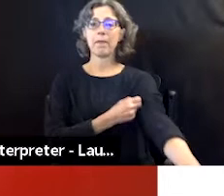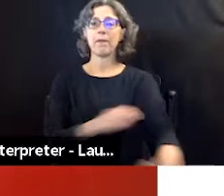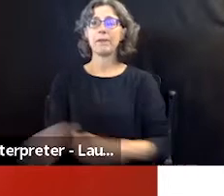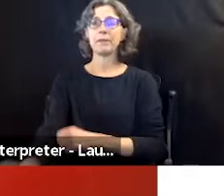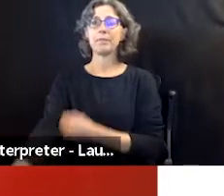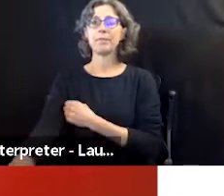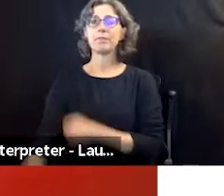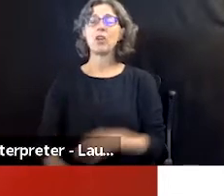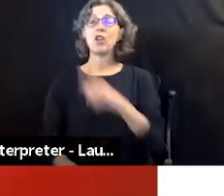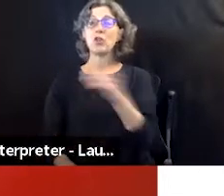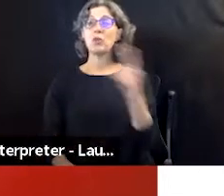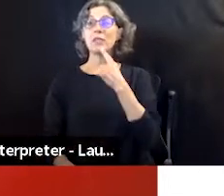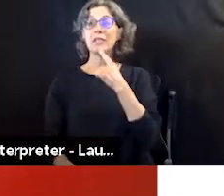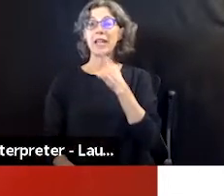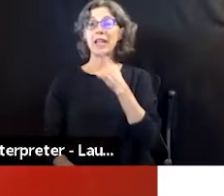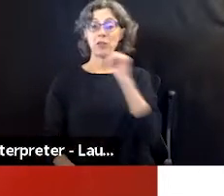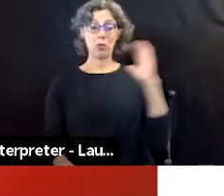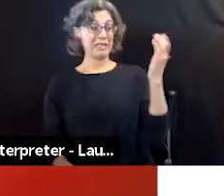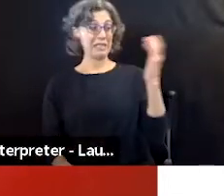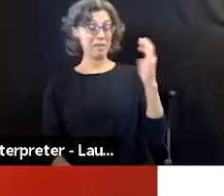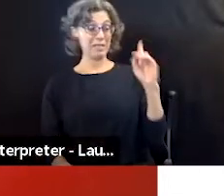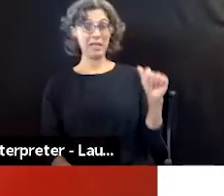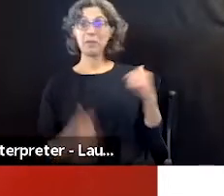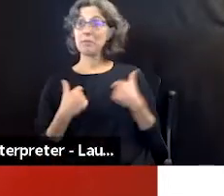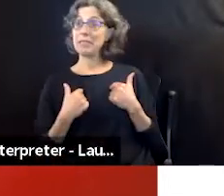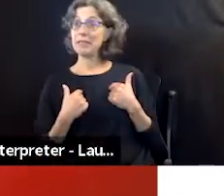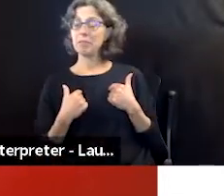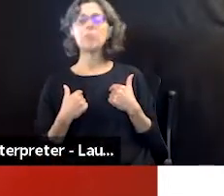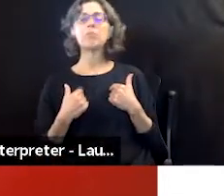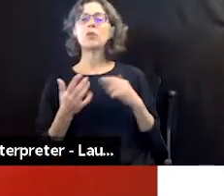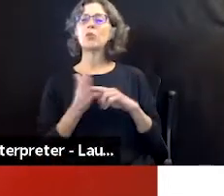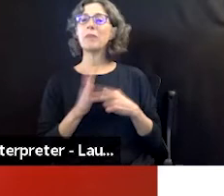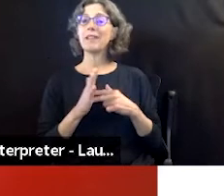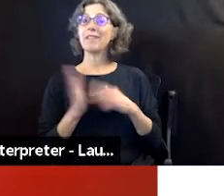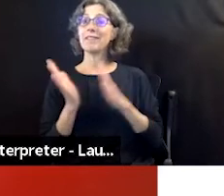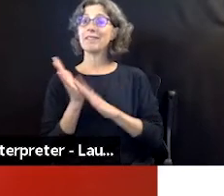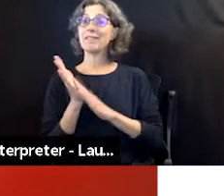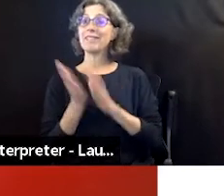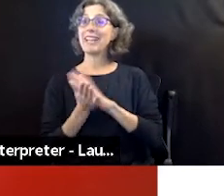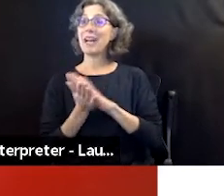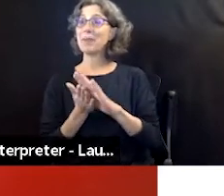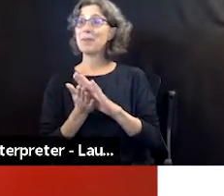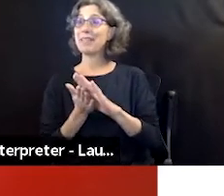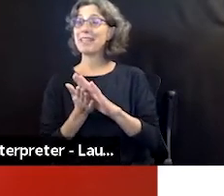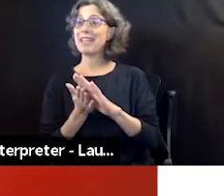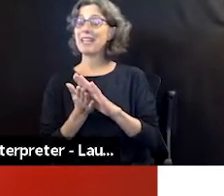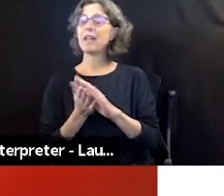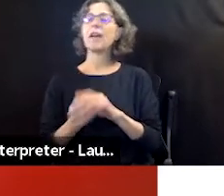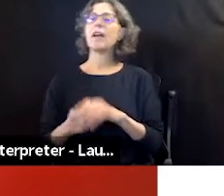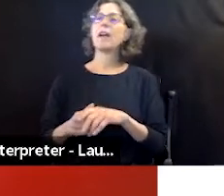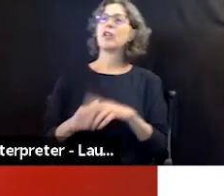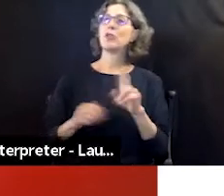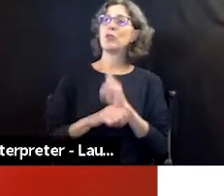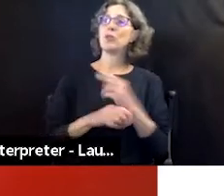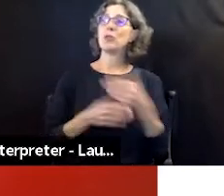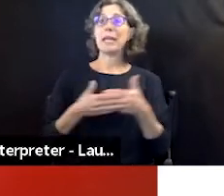You say I do not seem disabled, and you mean that as a compliment. You use a baby voice when